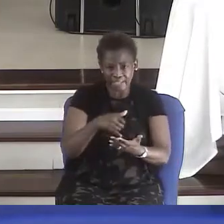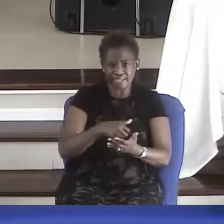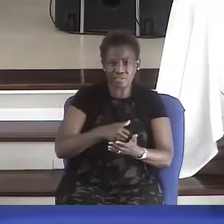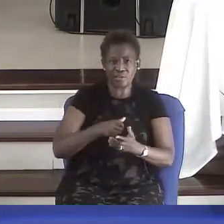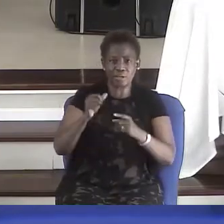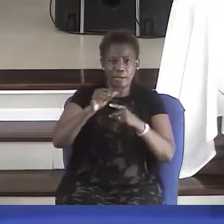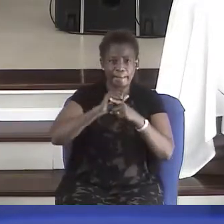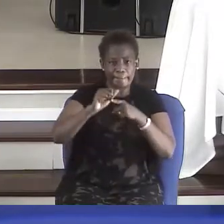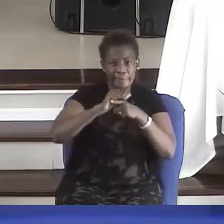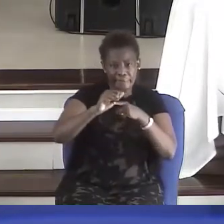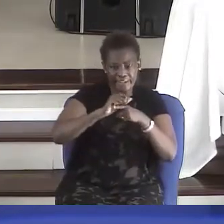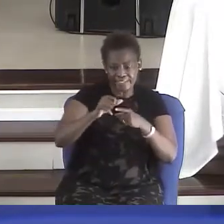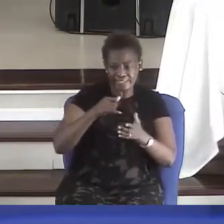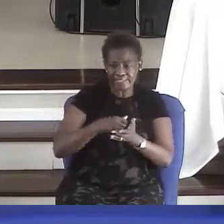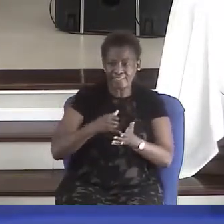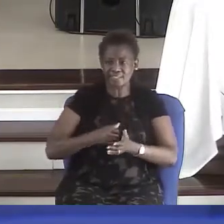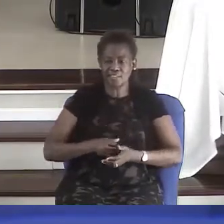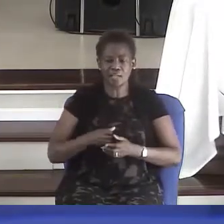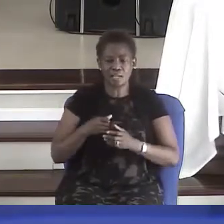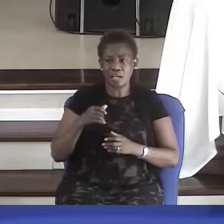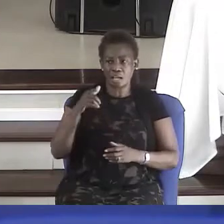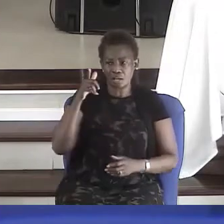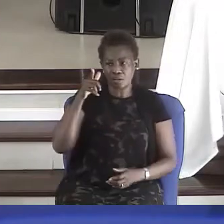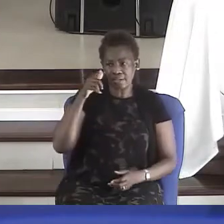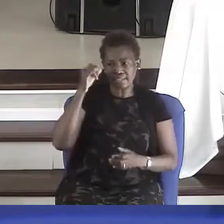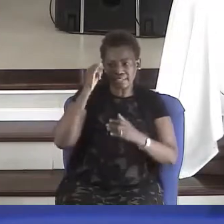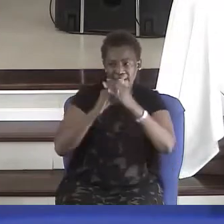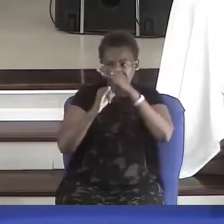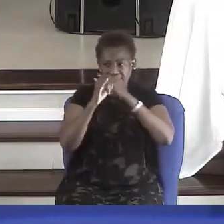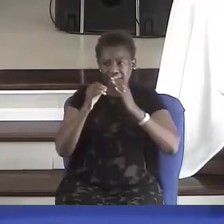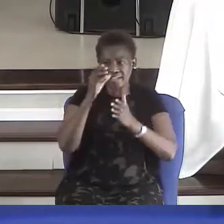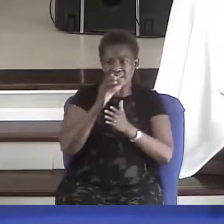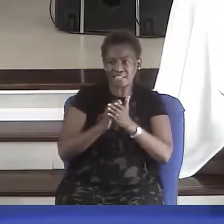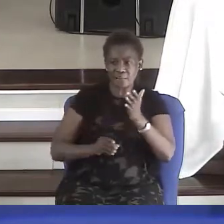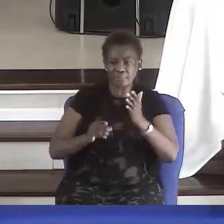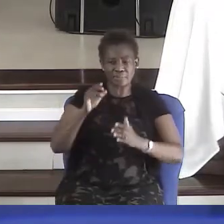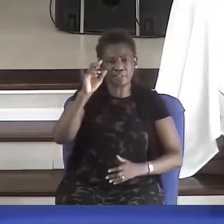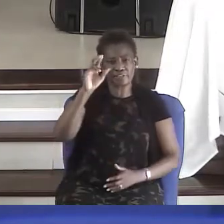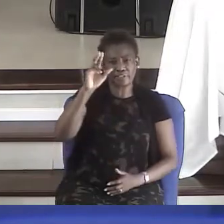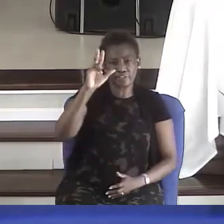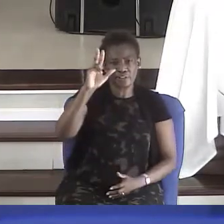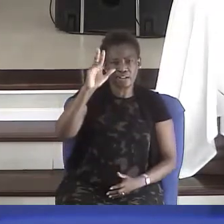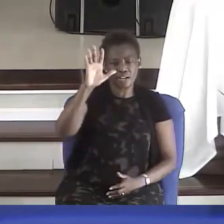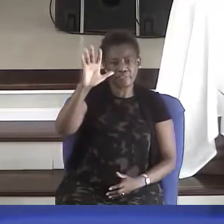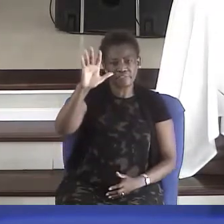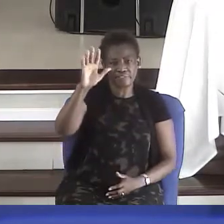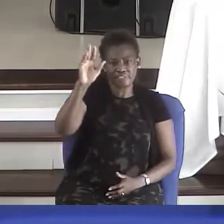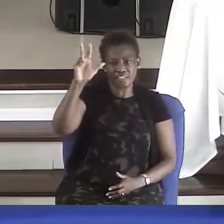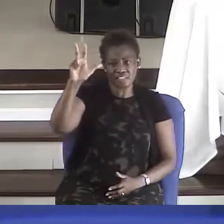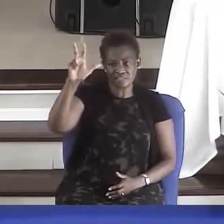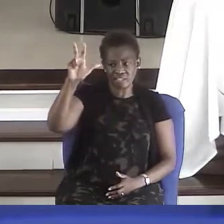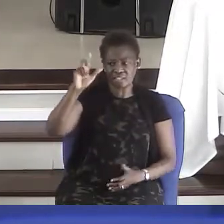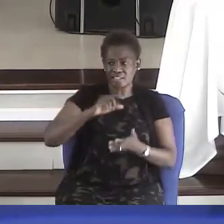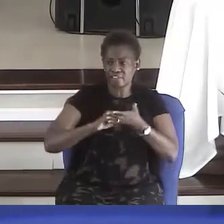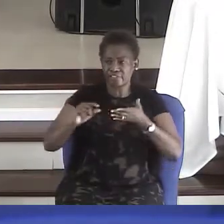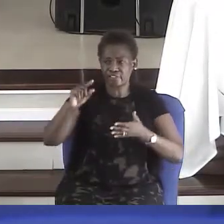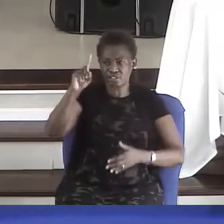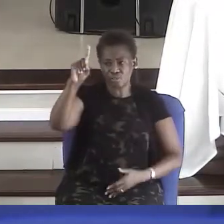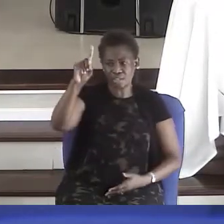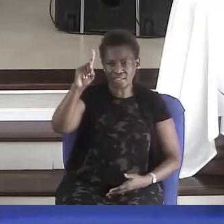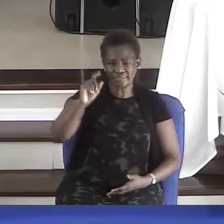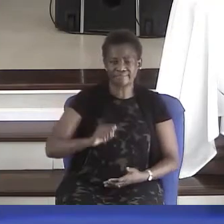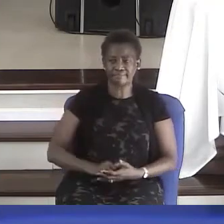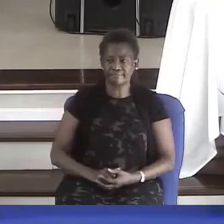Look at Isaiah 53 and verse 1. It's up there on the screen for you if you can't get to it in your Bible. It's a prophet